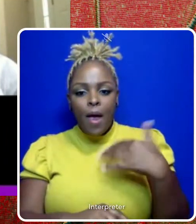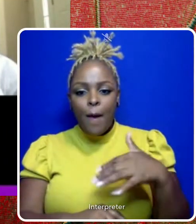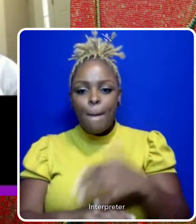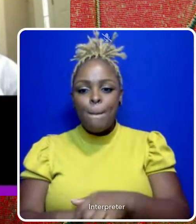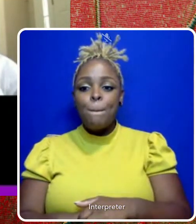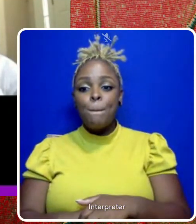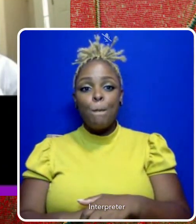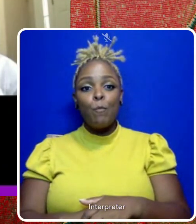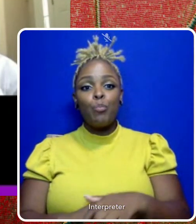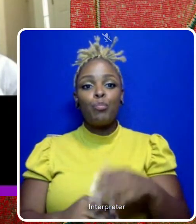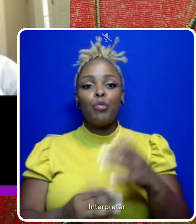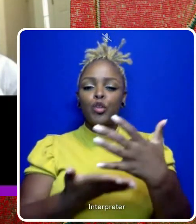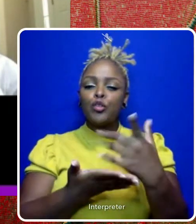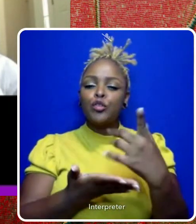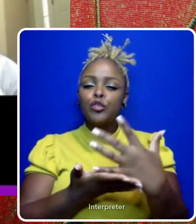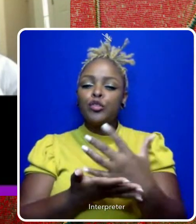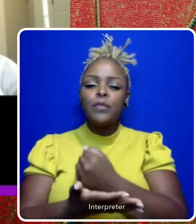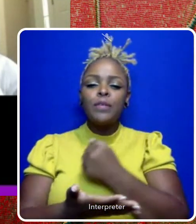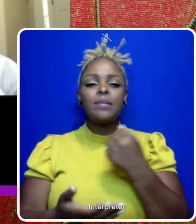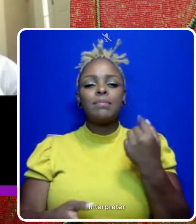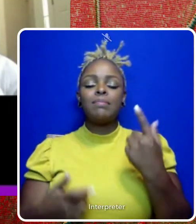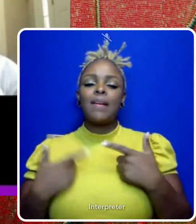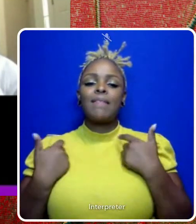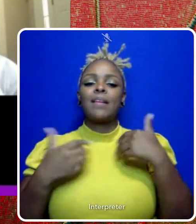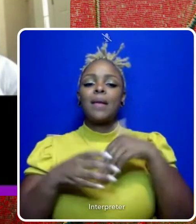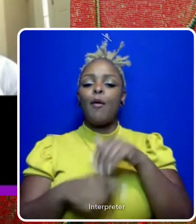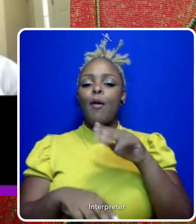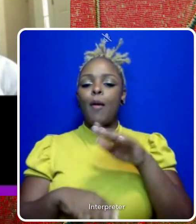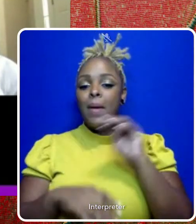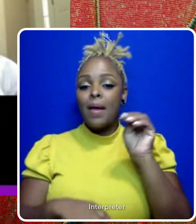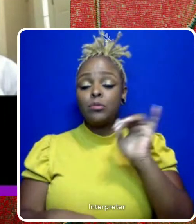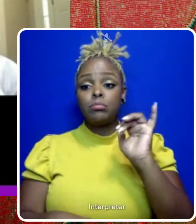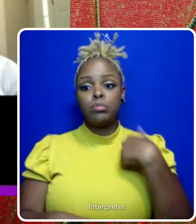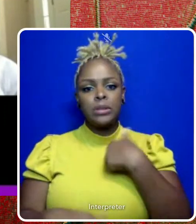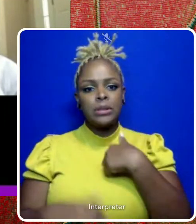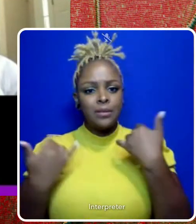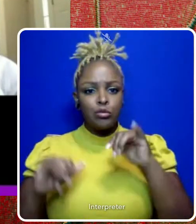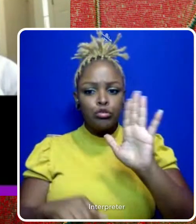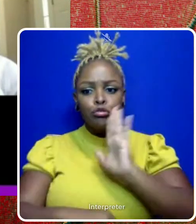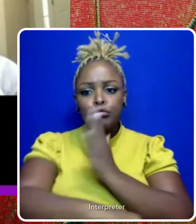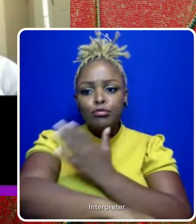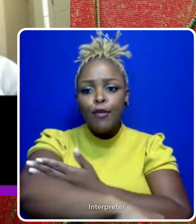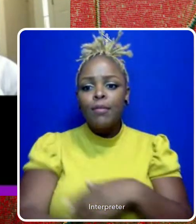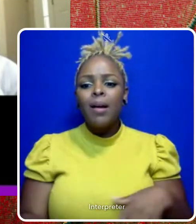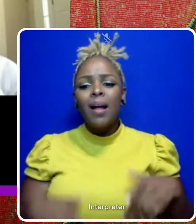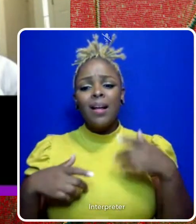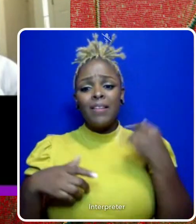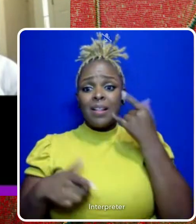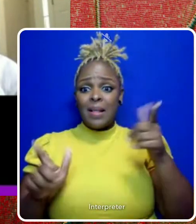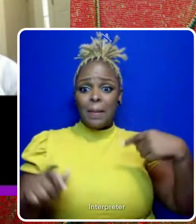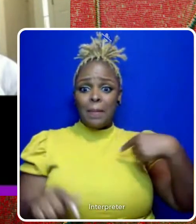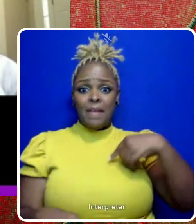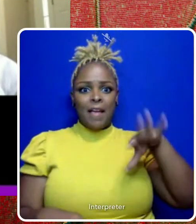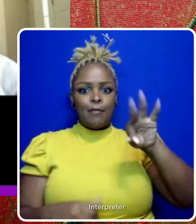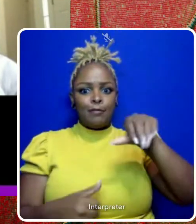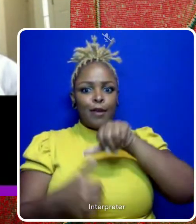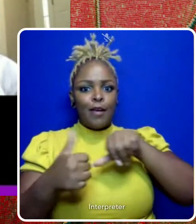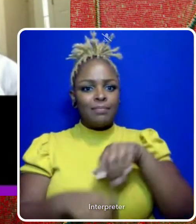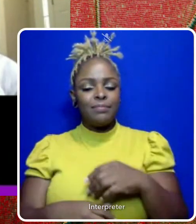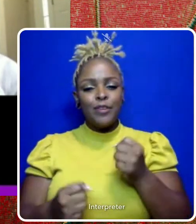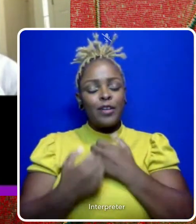your daughter. If you let me, we can find each other. Thank you, Mother. I love you more than anything. Who watches